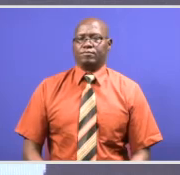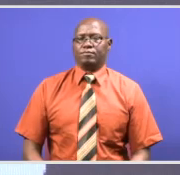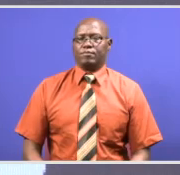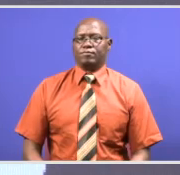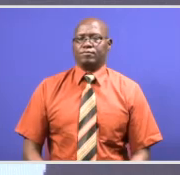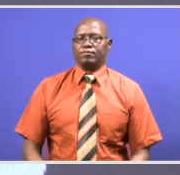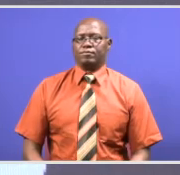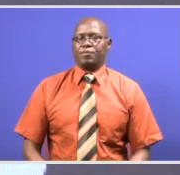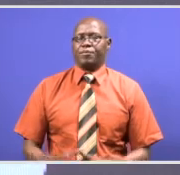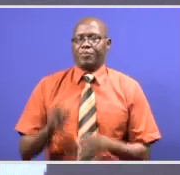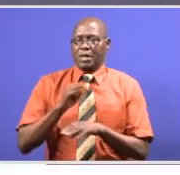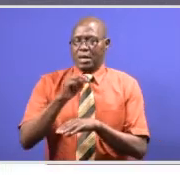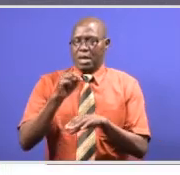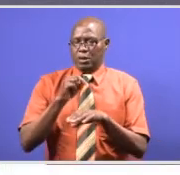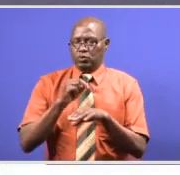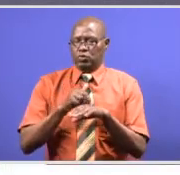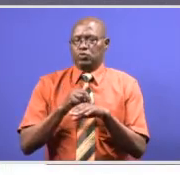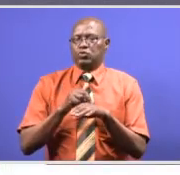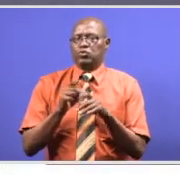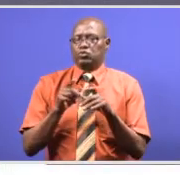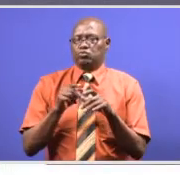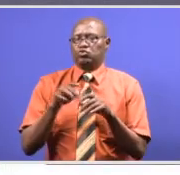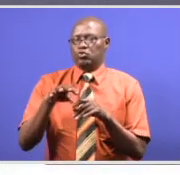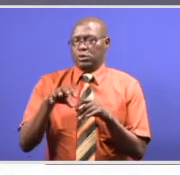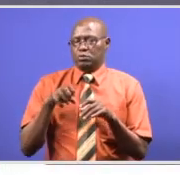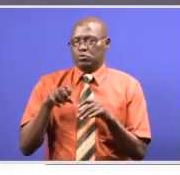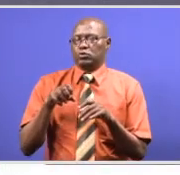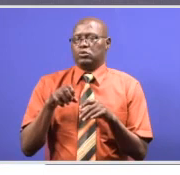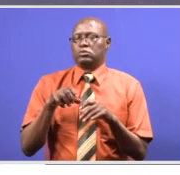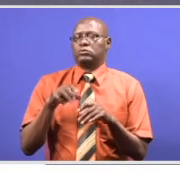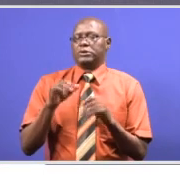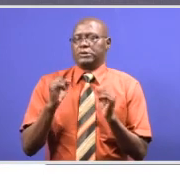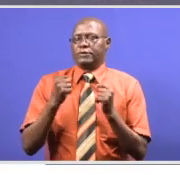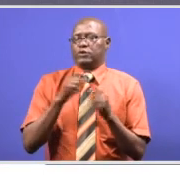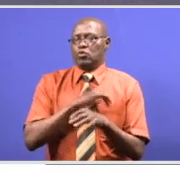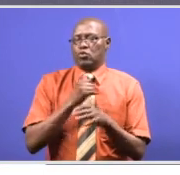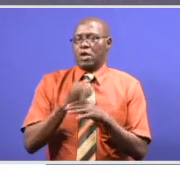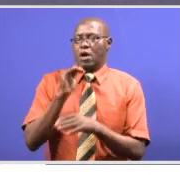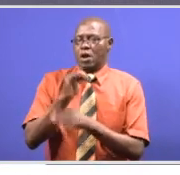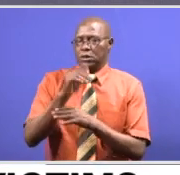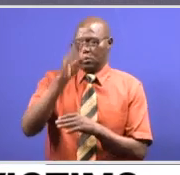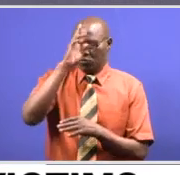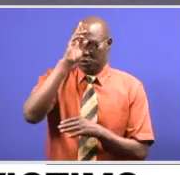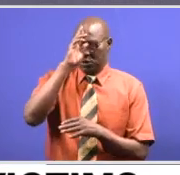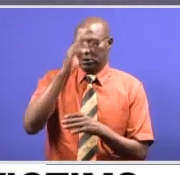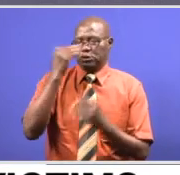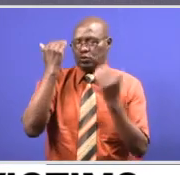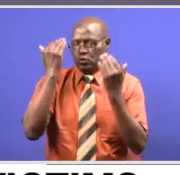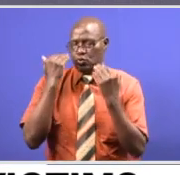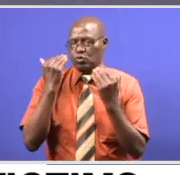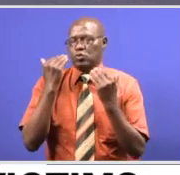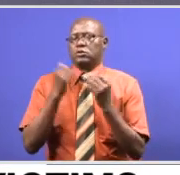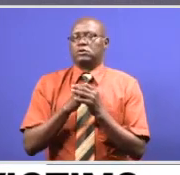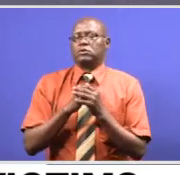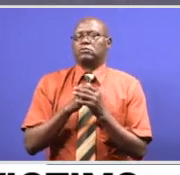The National Transport and Safety Authority, NTSA, has called on the police, judiciary and insurance companies to expedite